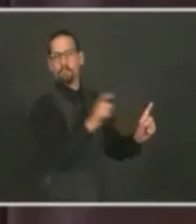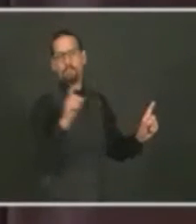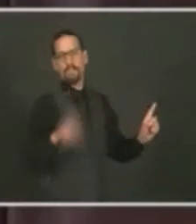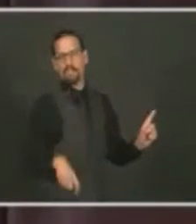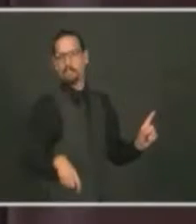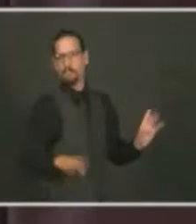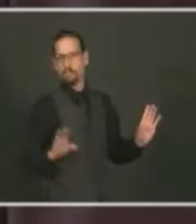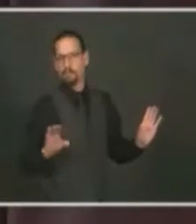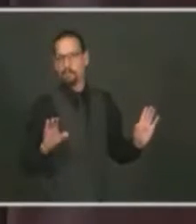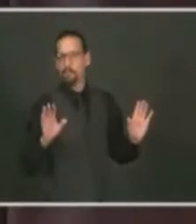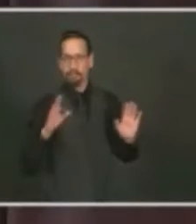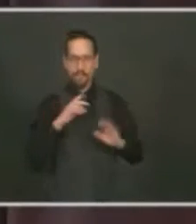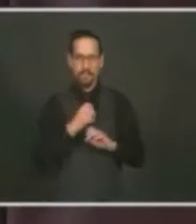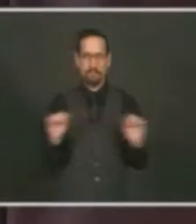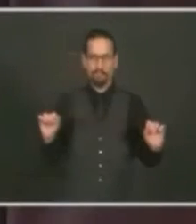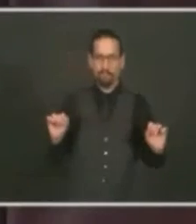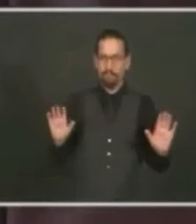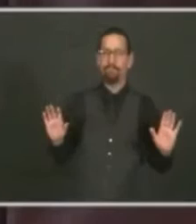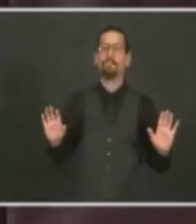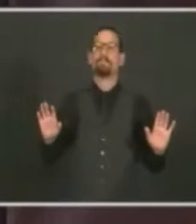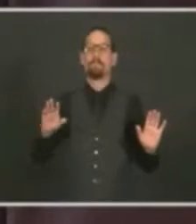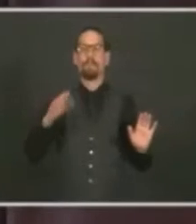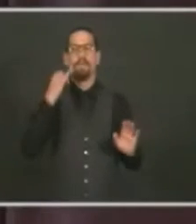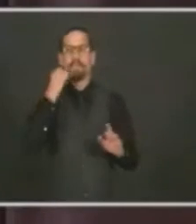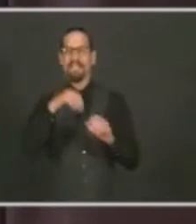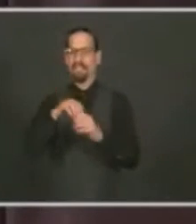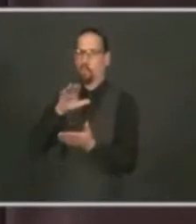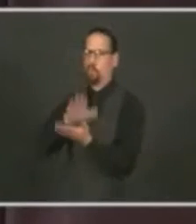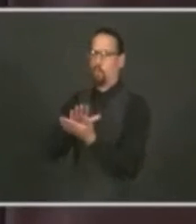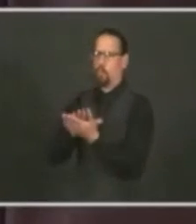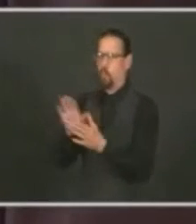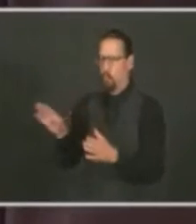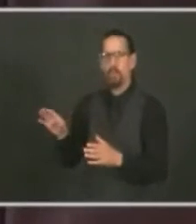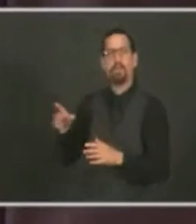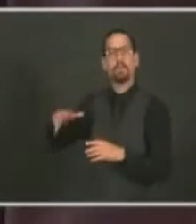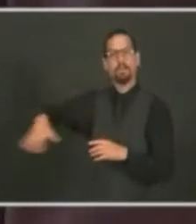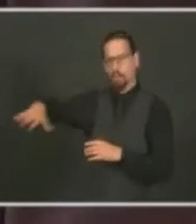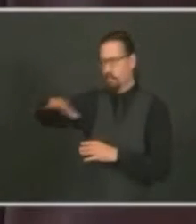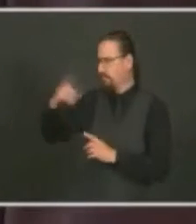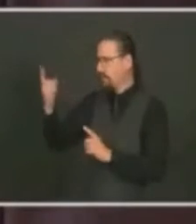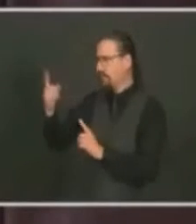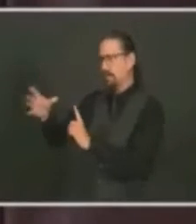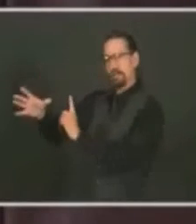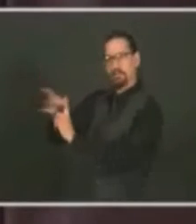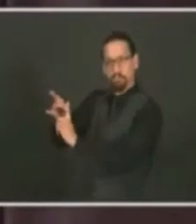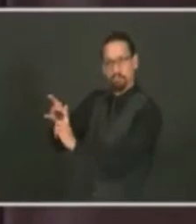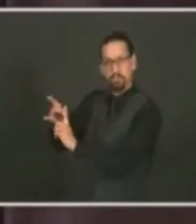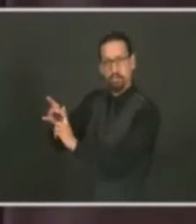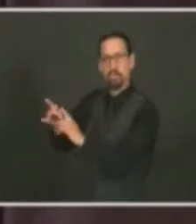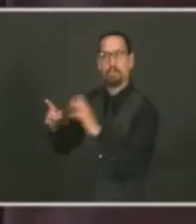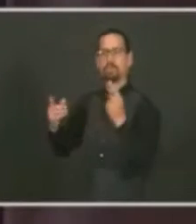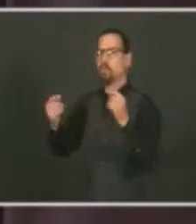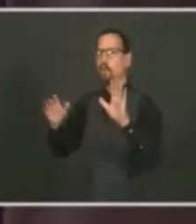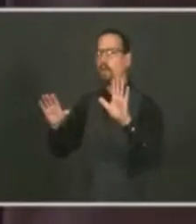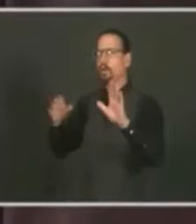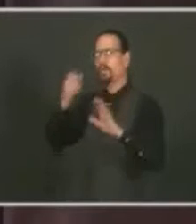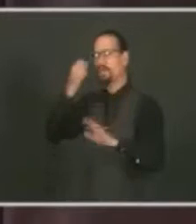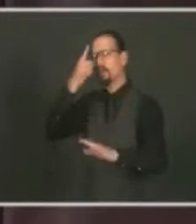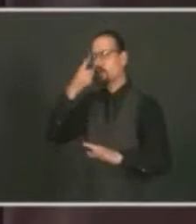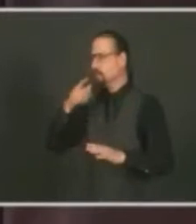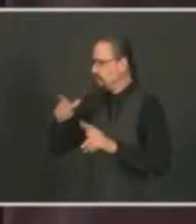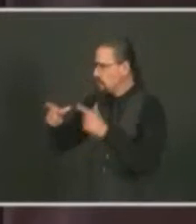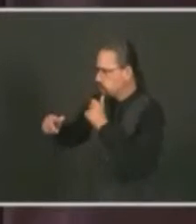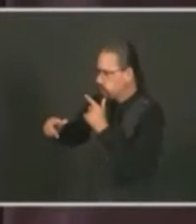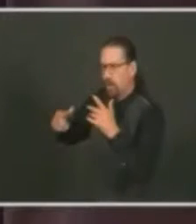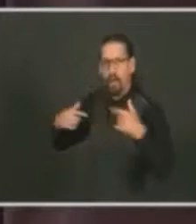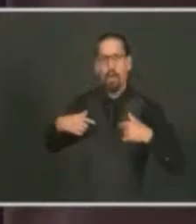with someone who has a positive case. The Department of Health will call you and tell you if you've been a close contact